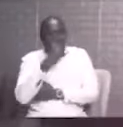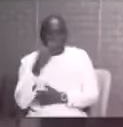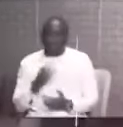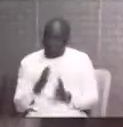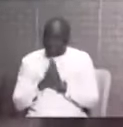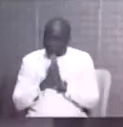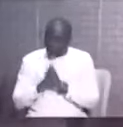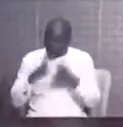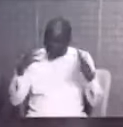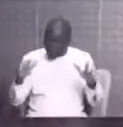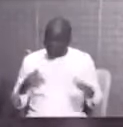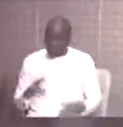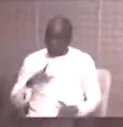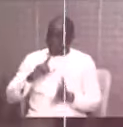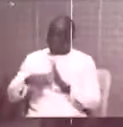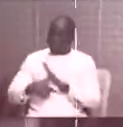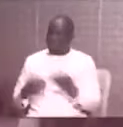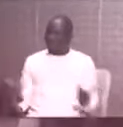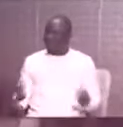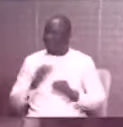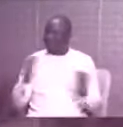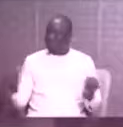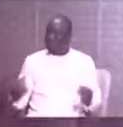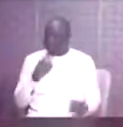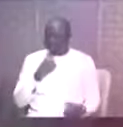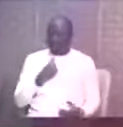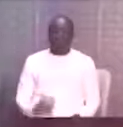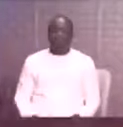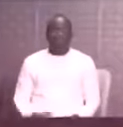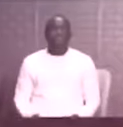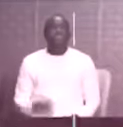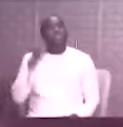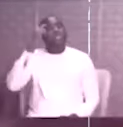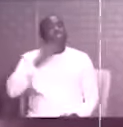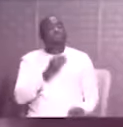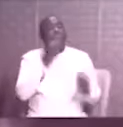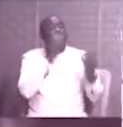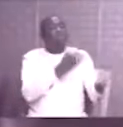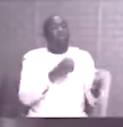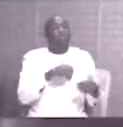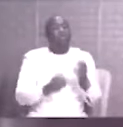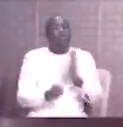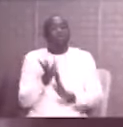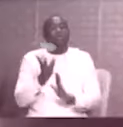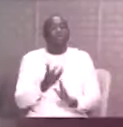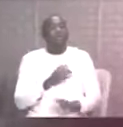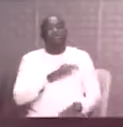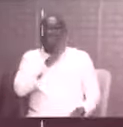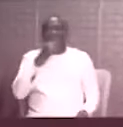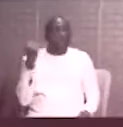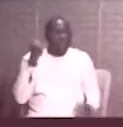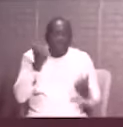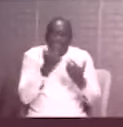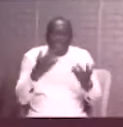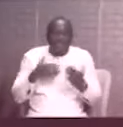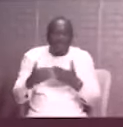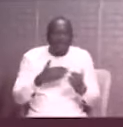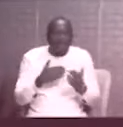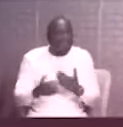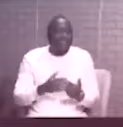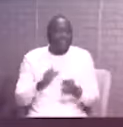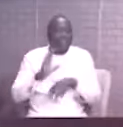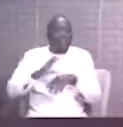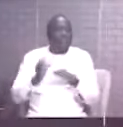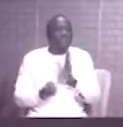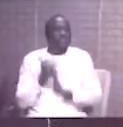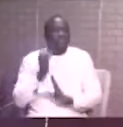because you think in that instruction, he will tell you the strategy for church growth. And you will never hear anything about church growth.